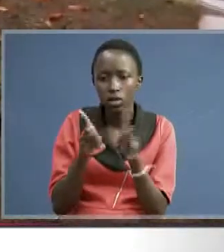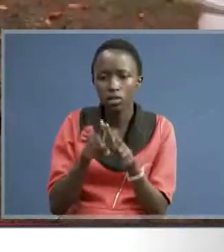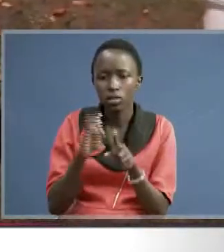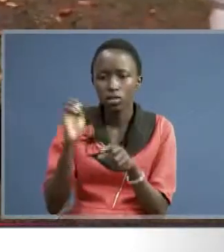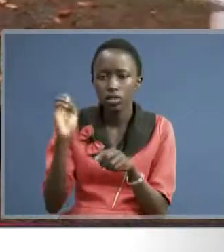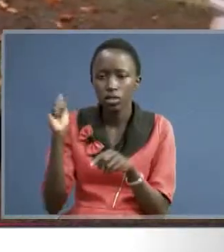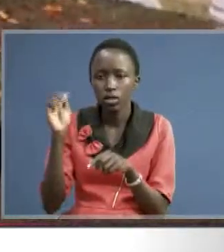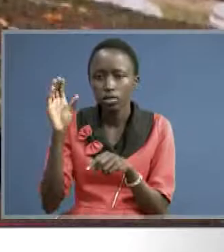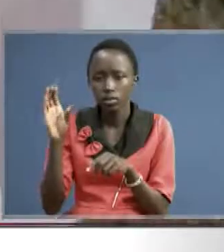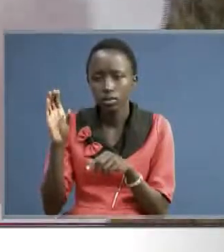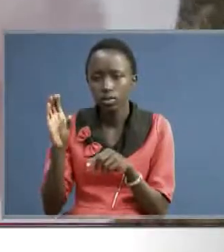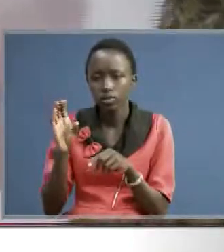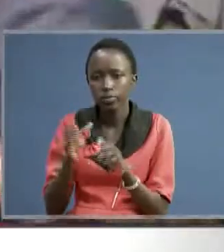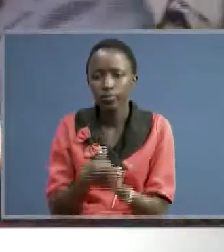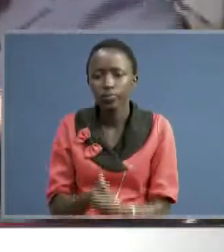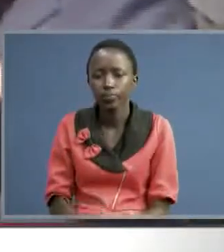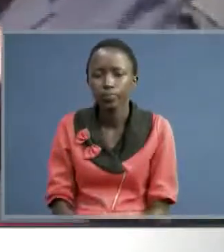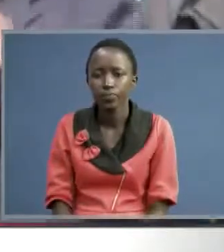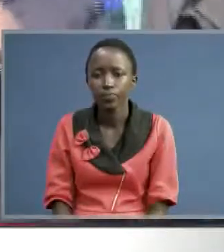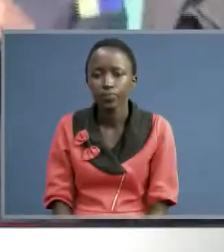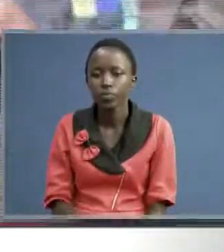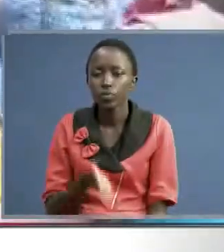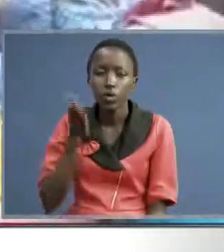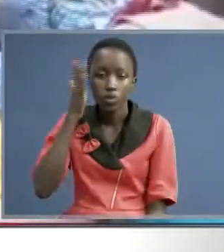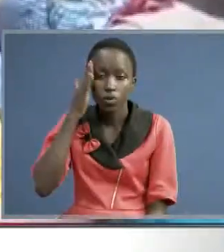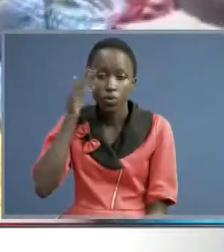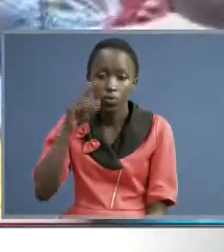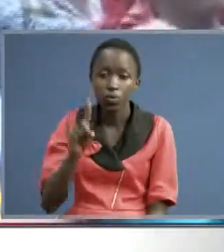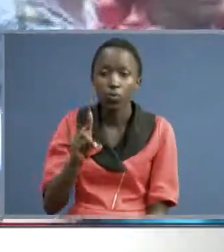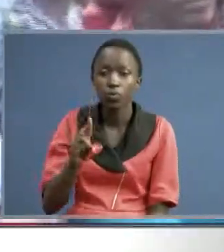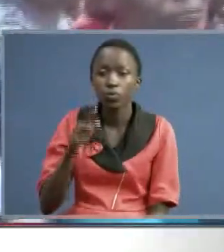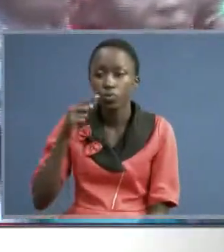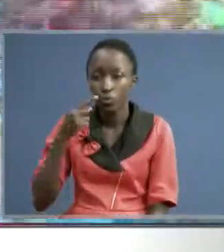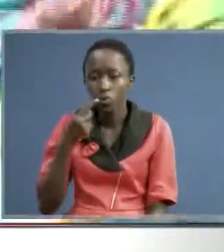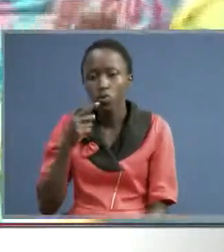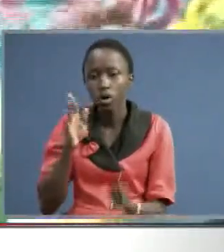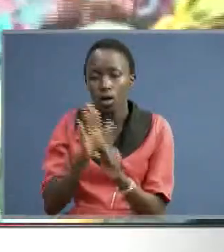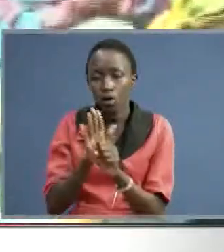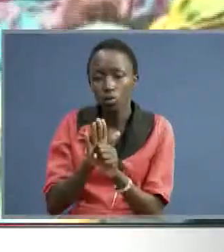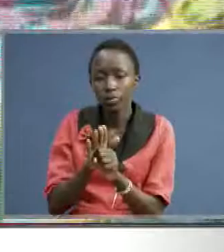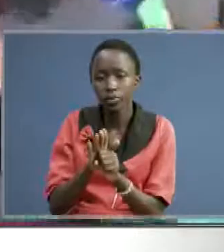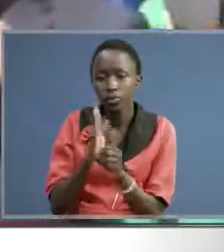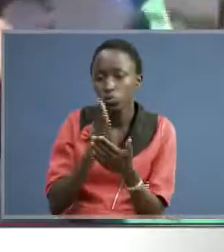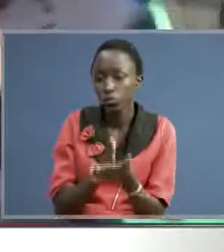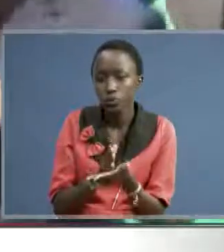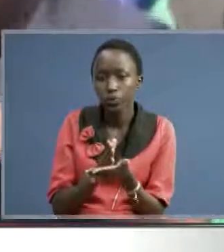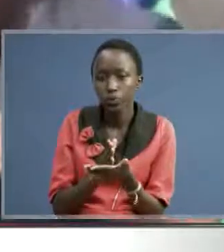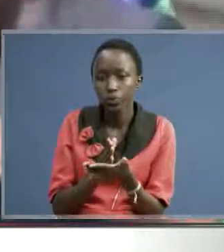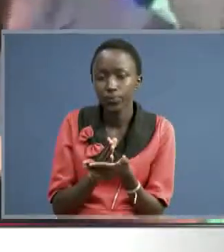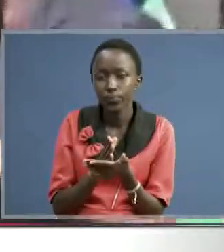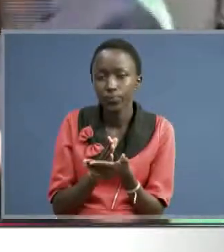the EAC Common Market Protocol. Tunajua mnalima karoti sana. Kweli si